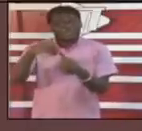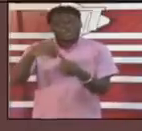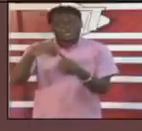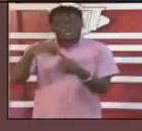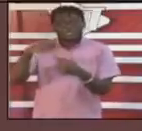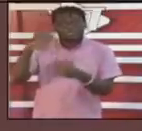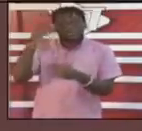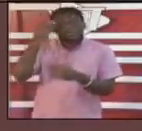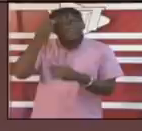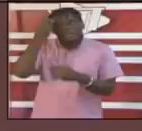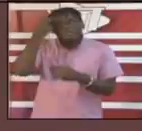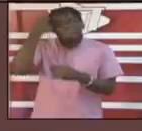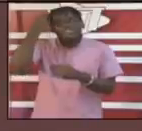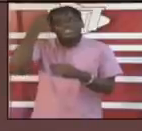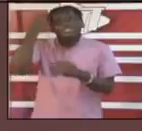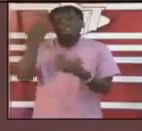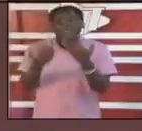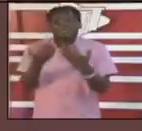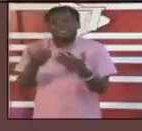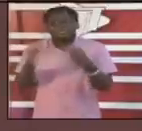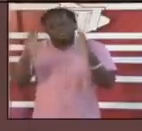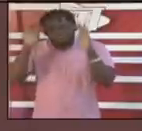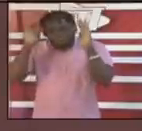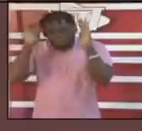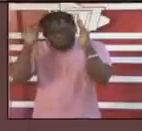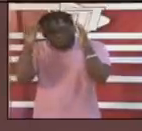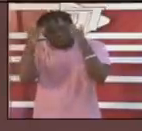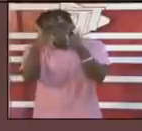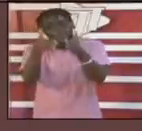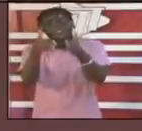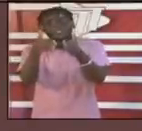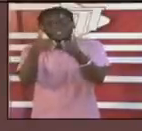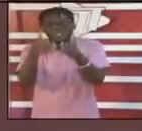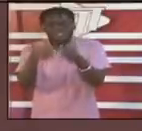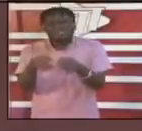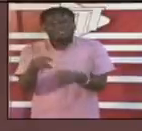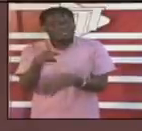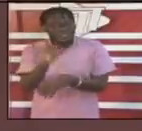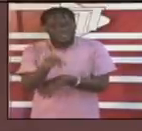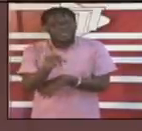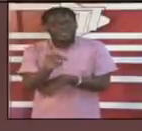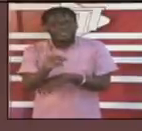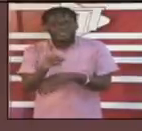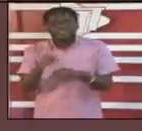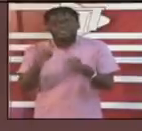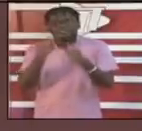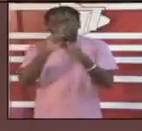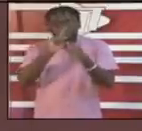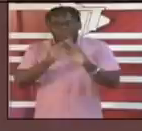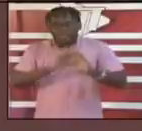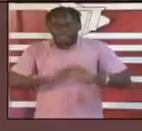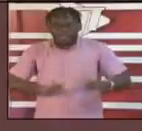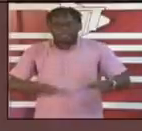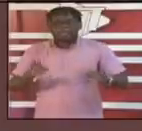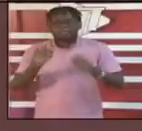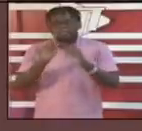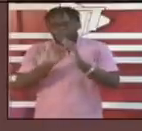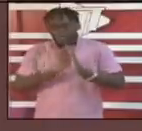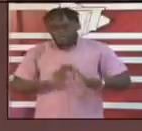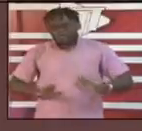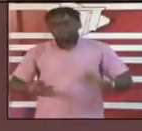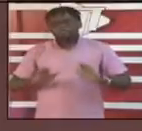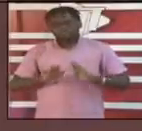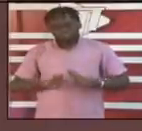you focus on that image, know that you could return to this place of calm at any time and at any place.